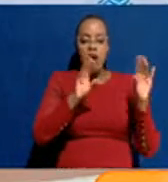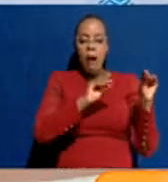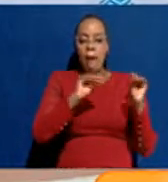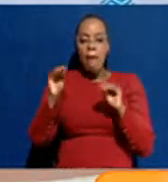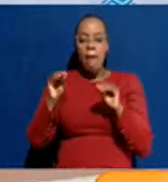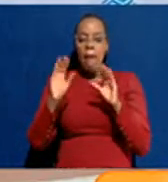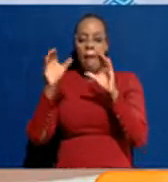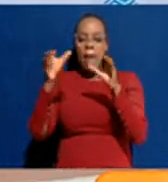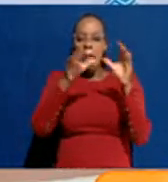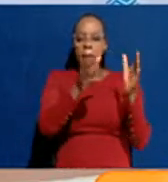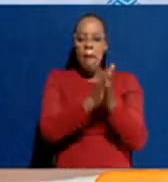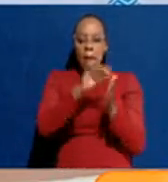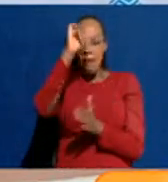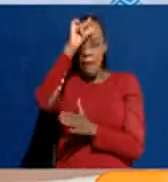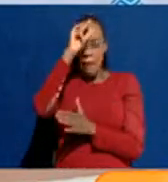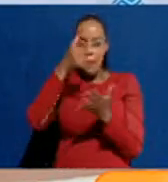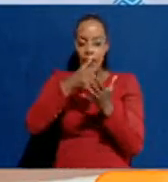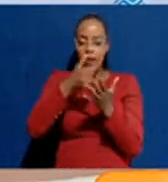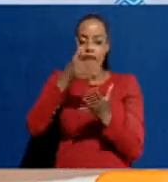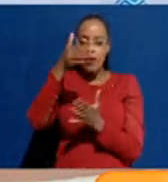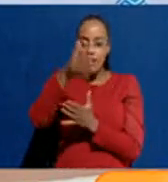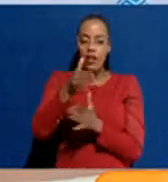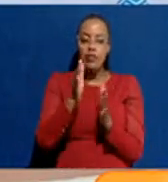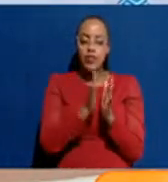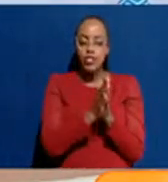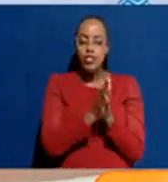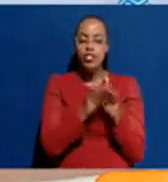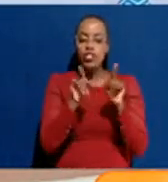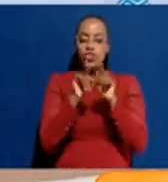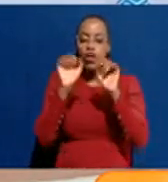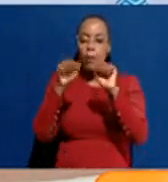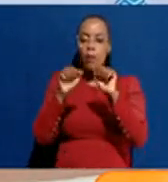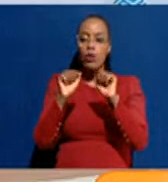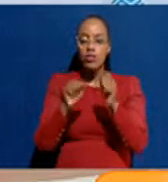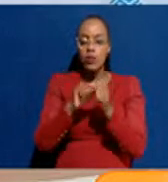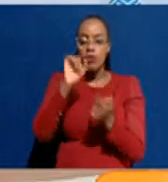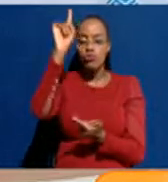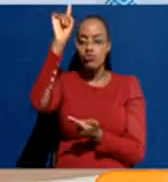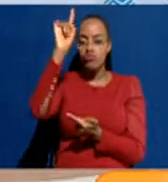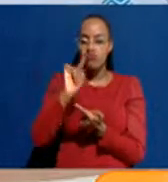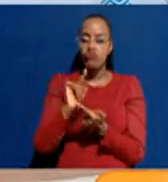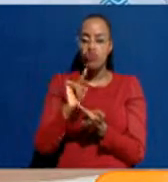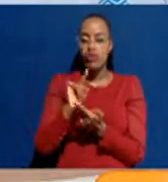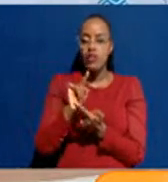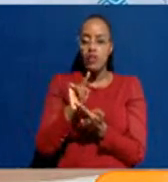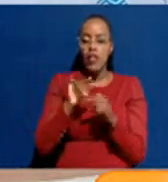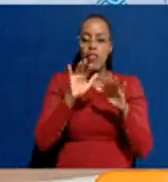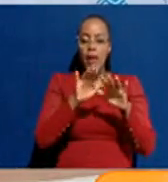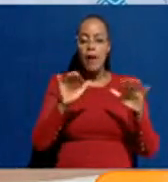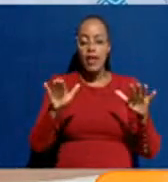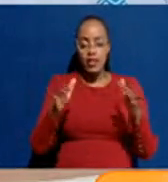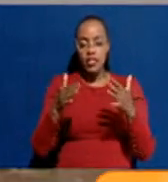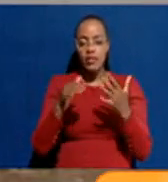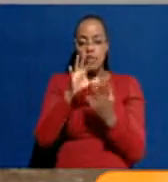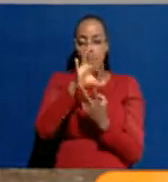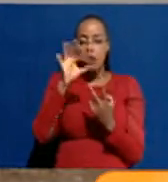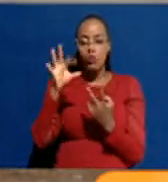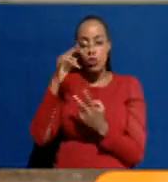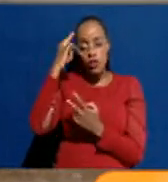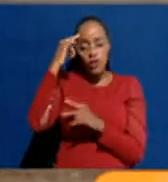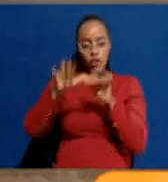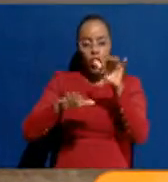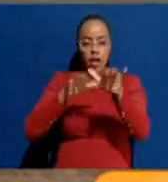the government must come in at a state where they are able to incentivize marketing options for livestock.